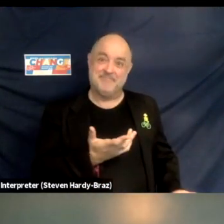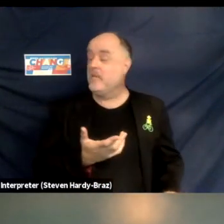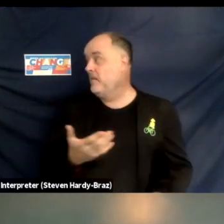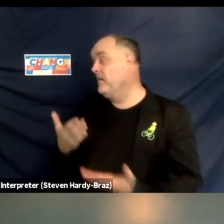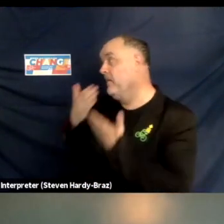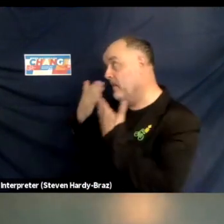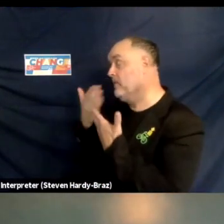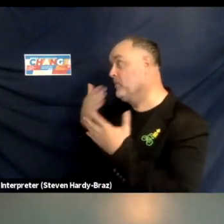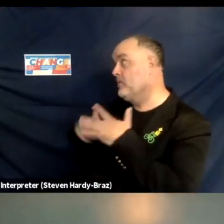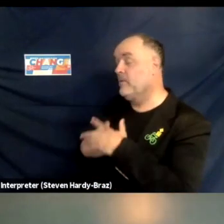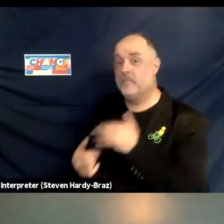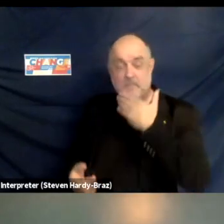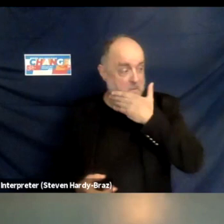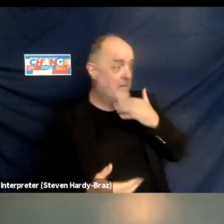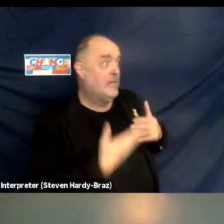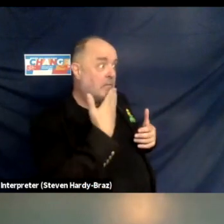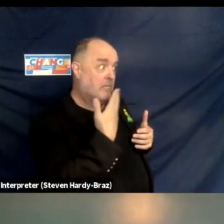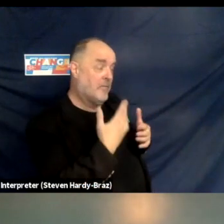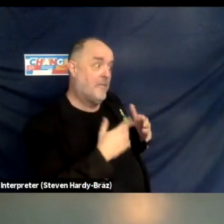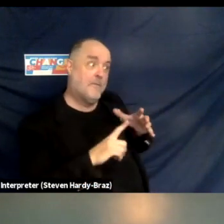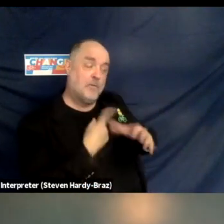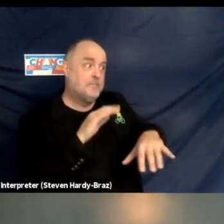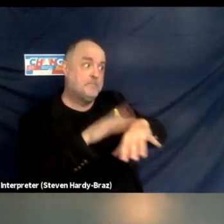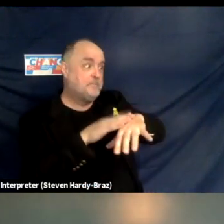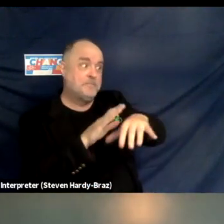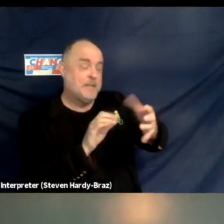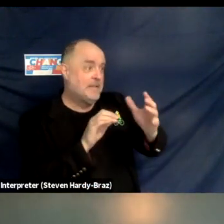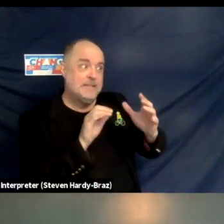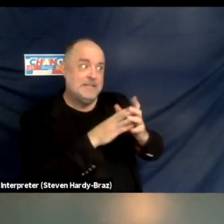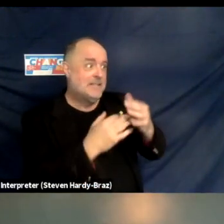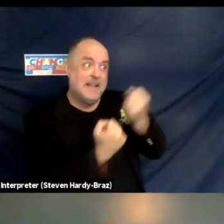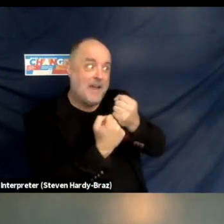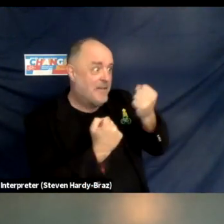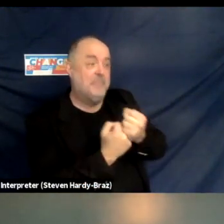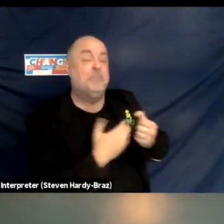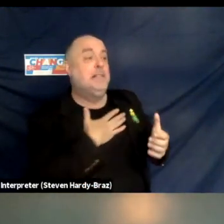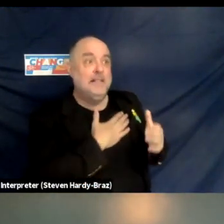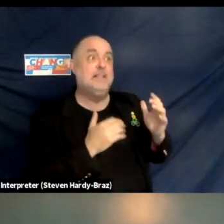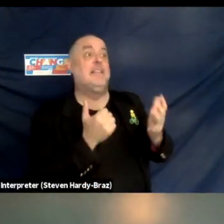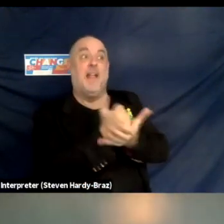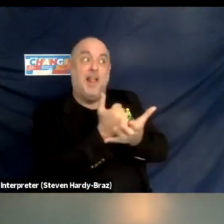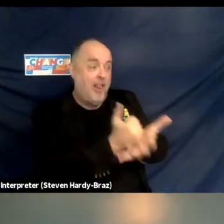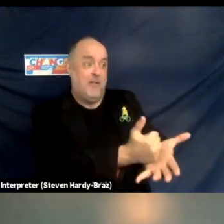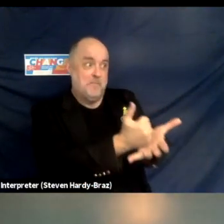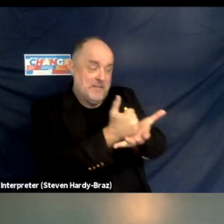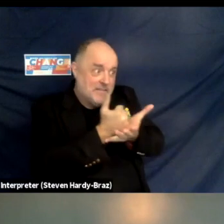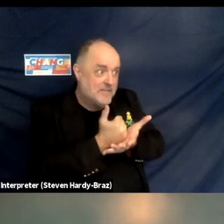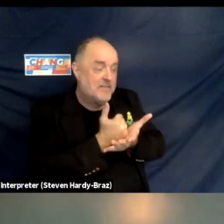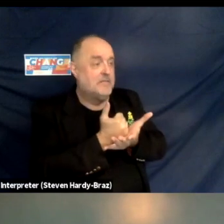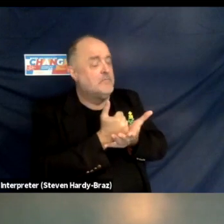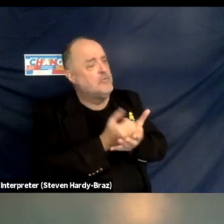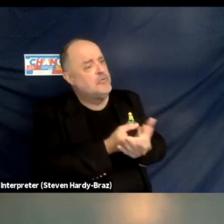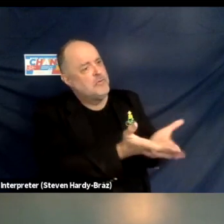My quick plug to all the advocates on the call who help us distribute those survey links in your communities, please help us distribute